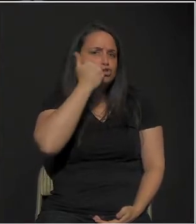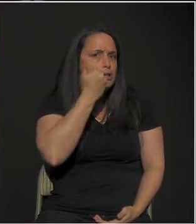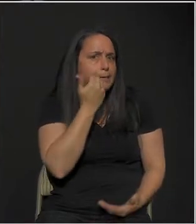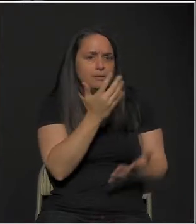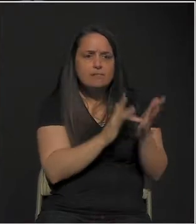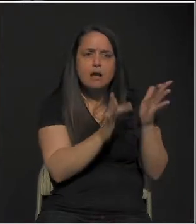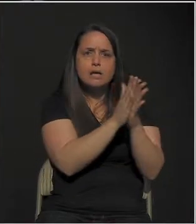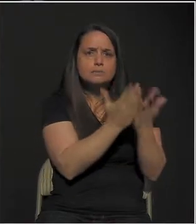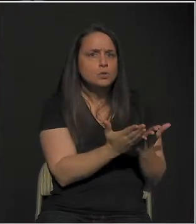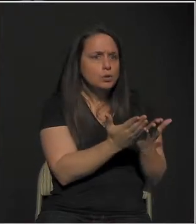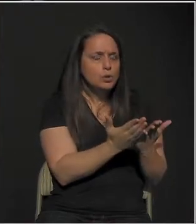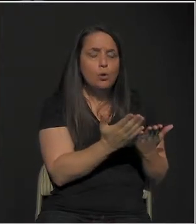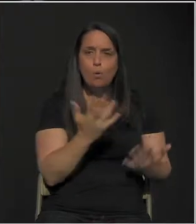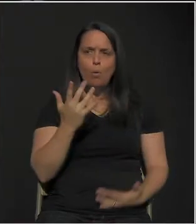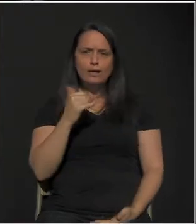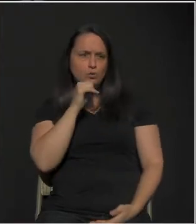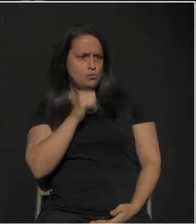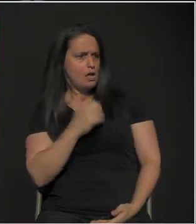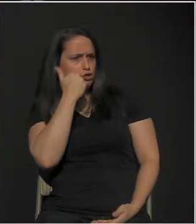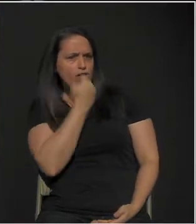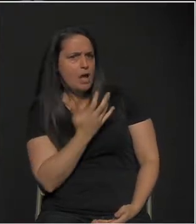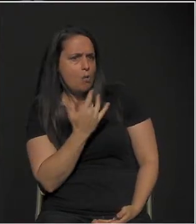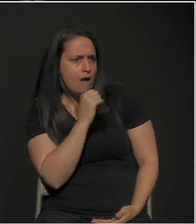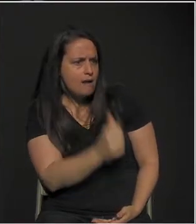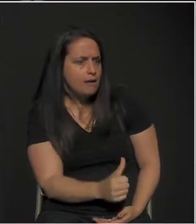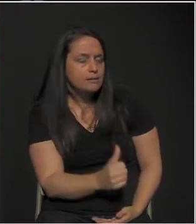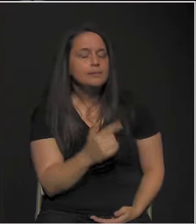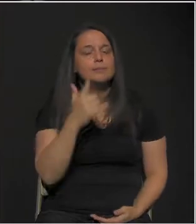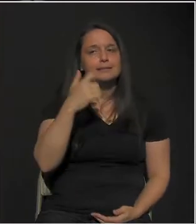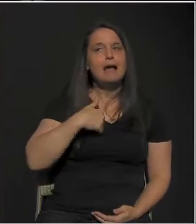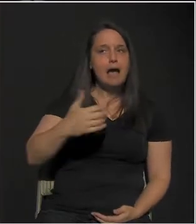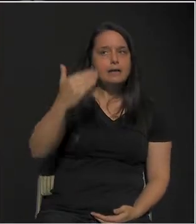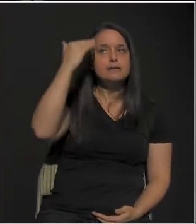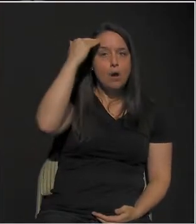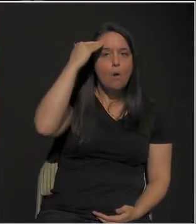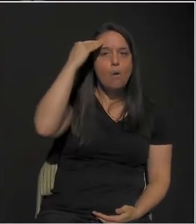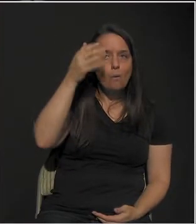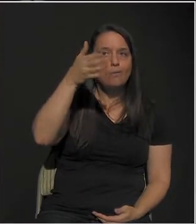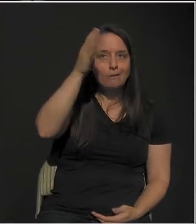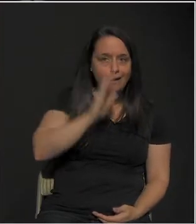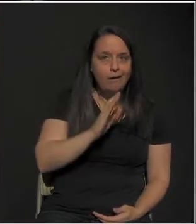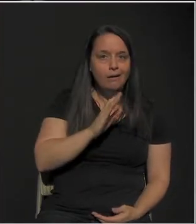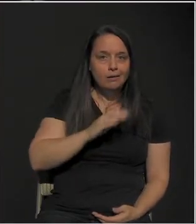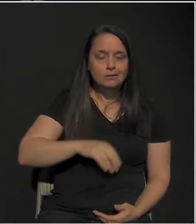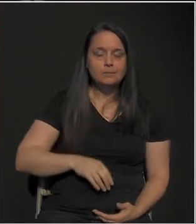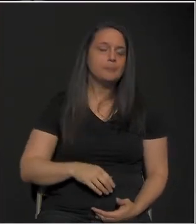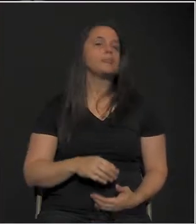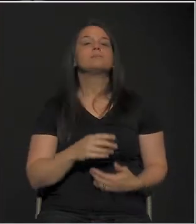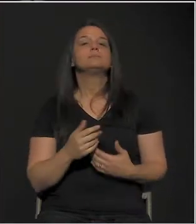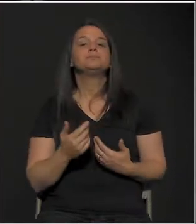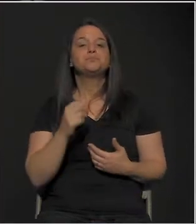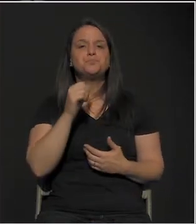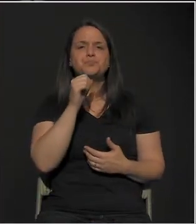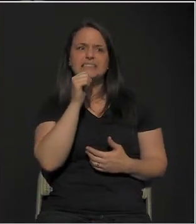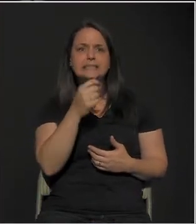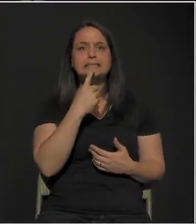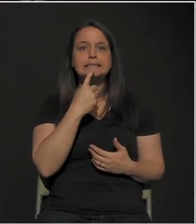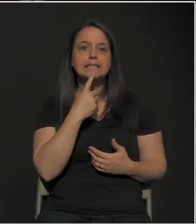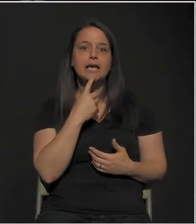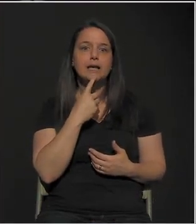aren't you ashamed, Paul? Because I know the one in whom I trust. You know, I love this. Notice it doesn't say, I